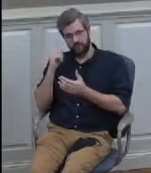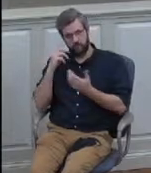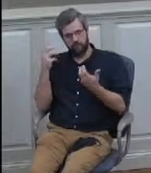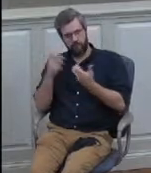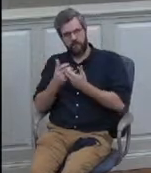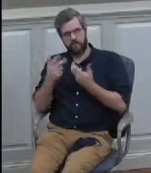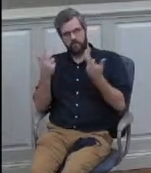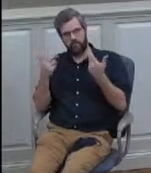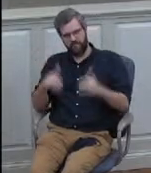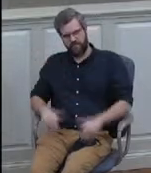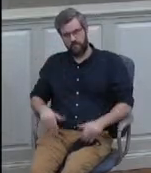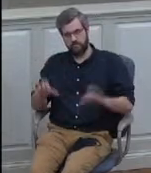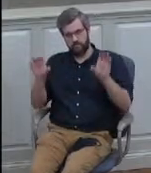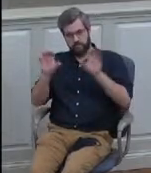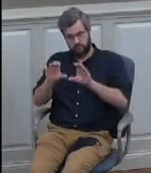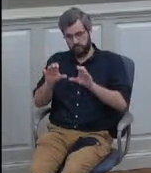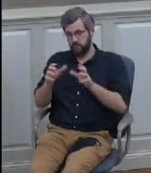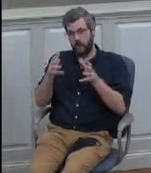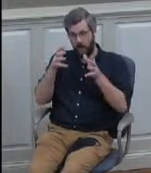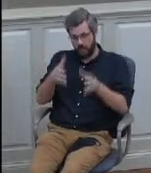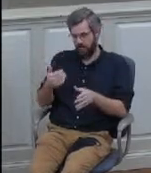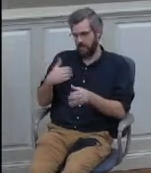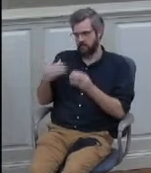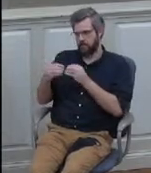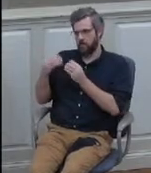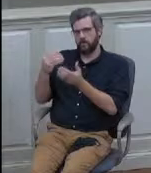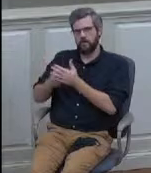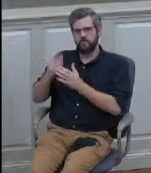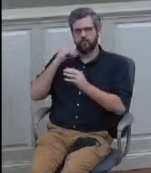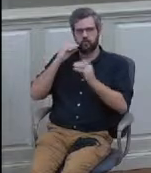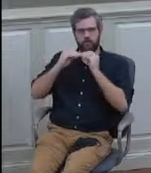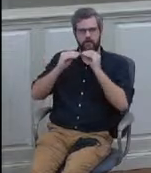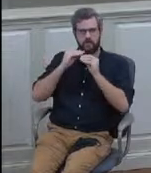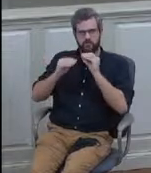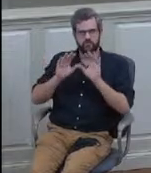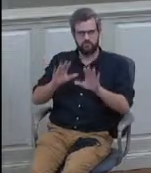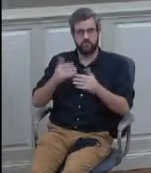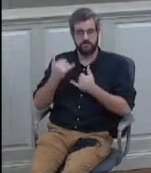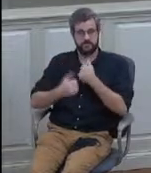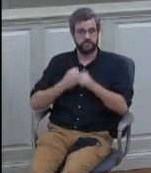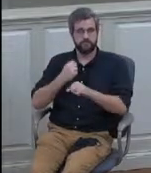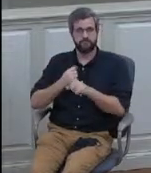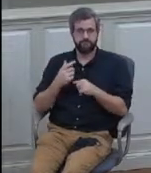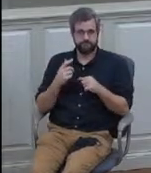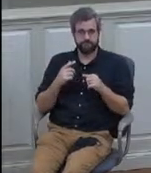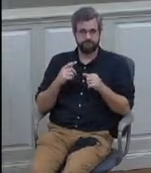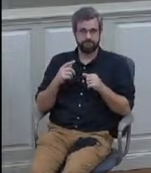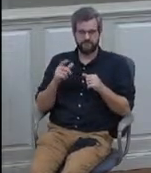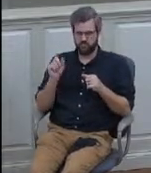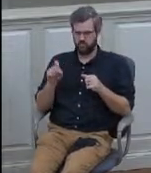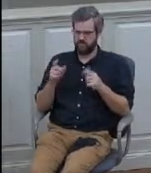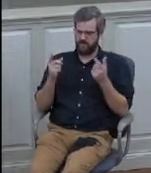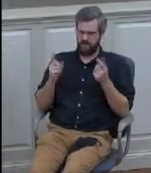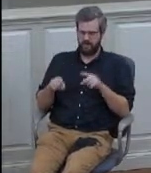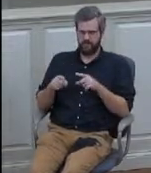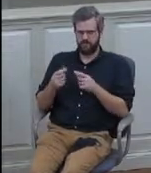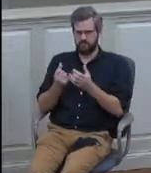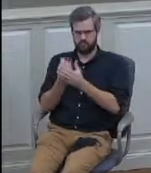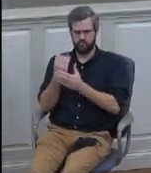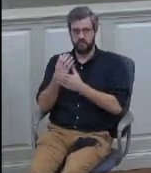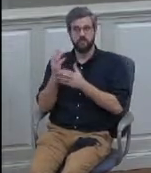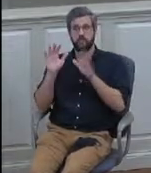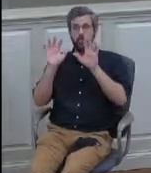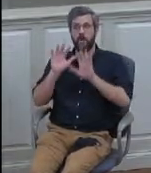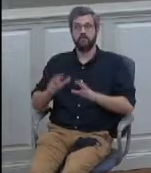then we will continue with what we have in the budget to make further repairs this year. That should happen this spring when the weather